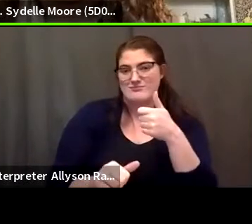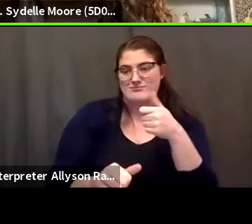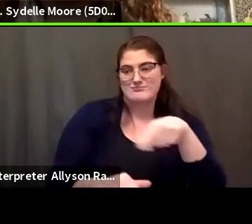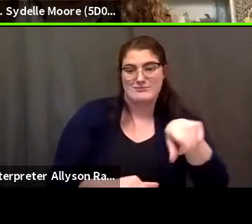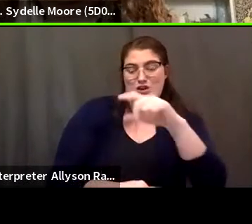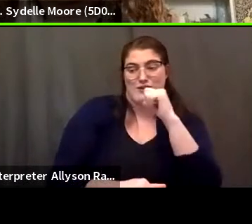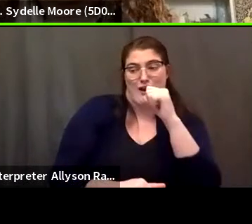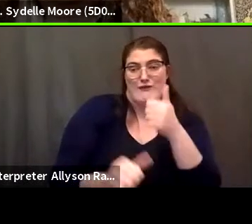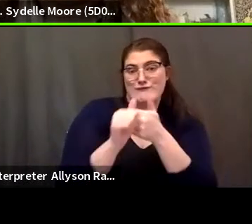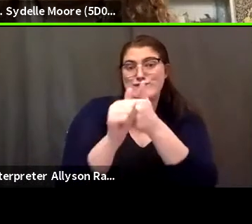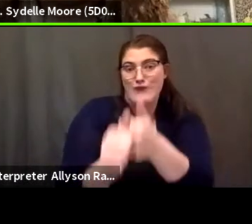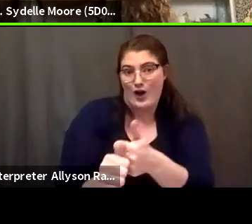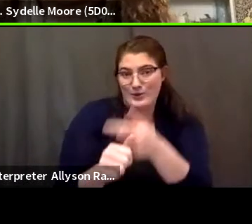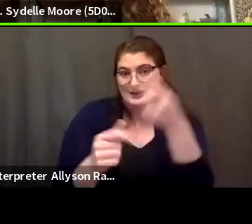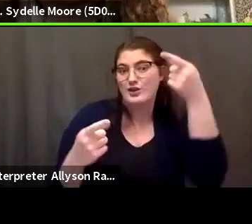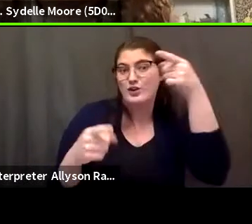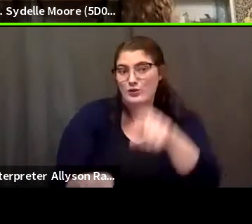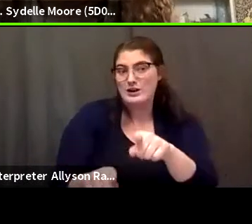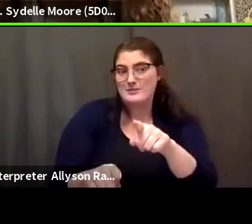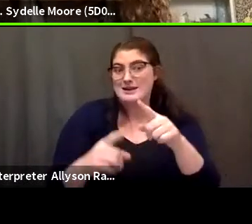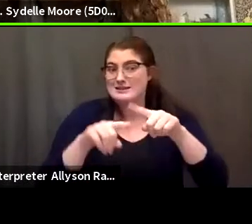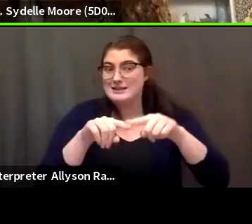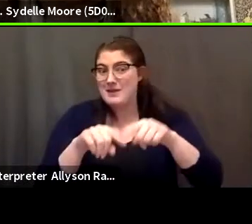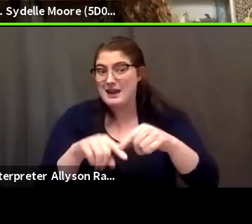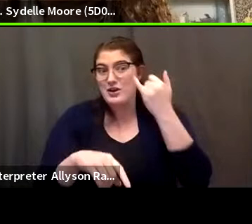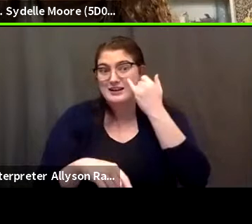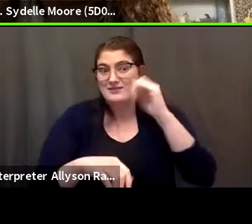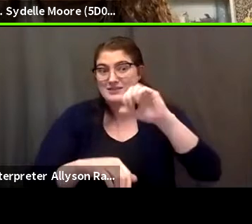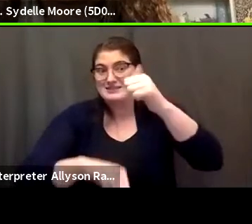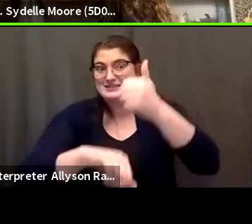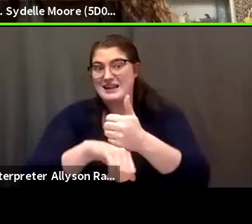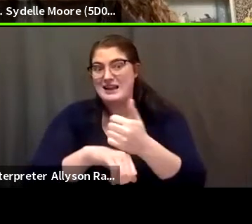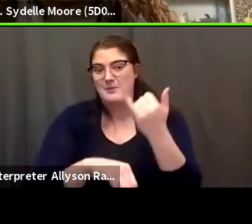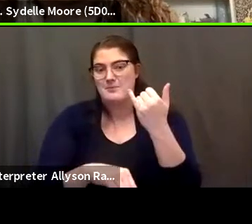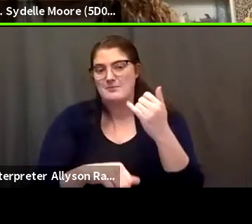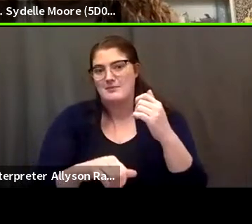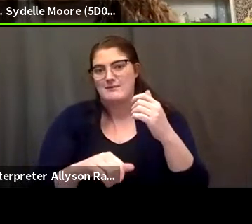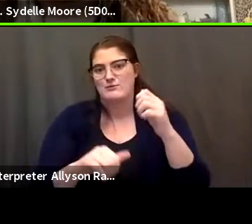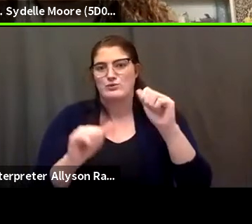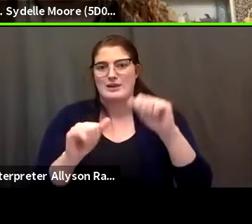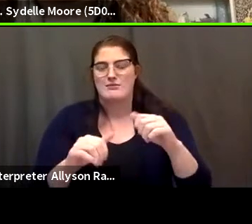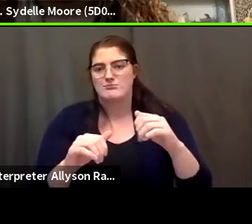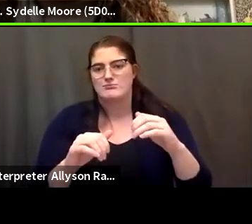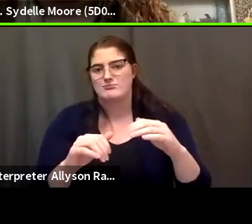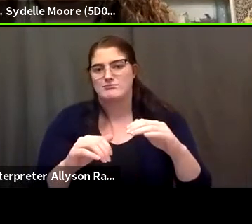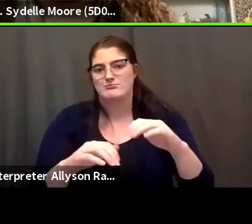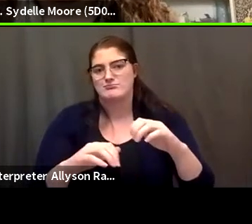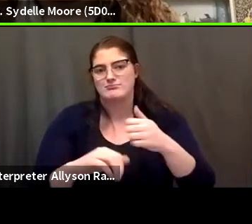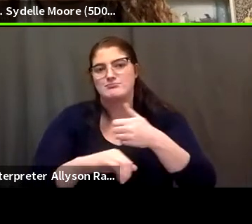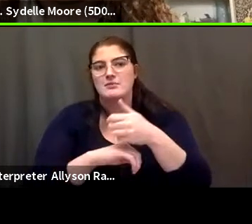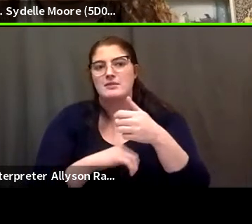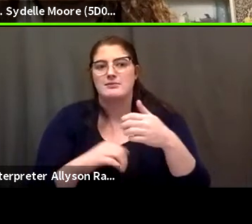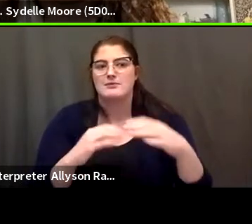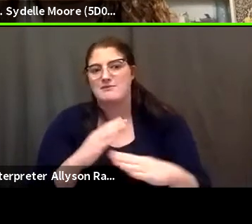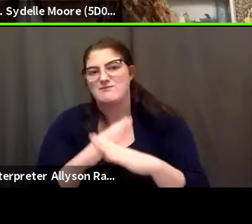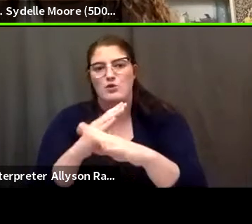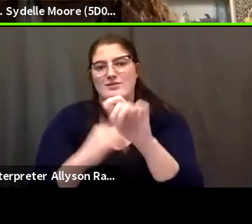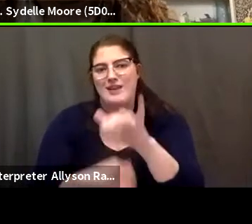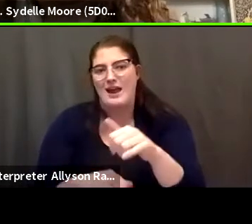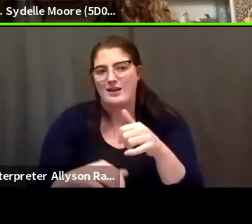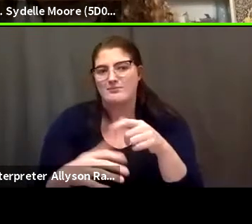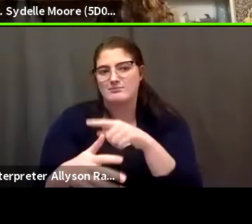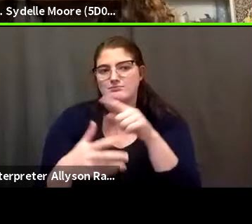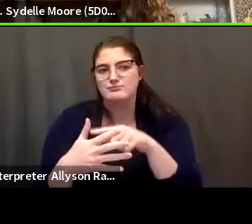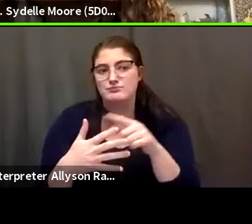the agreement is set up, whether there's any type of enforcement clauses, you can either enforce those